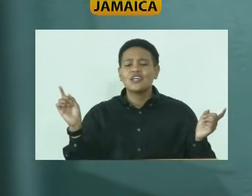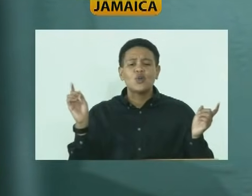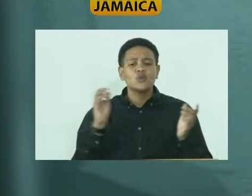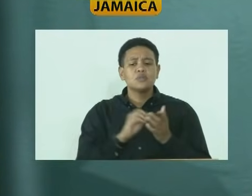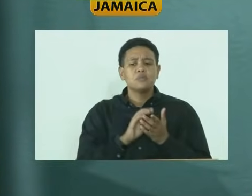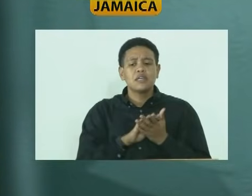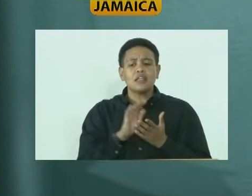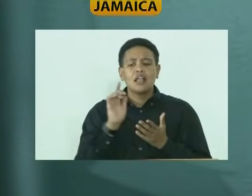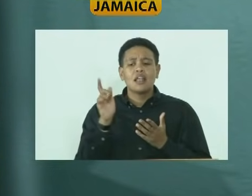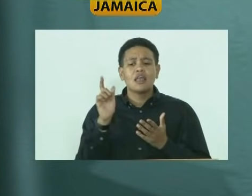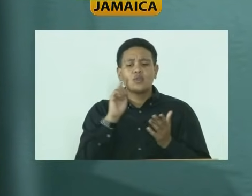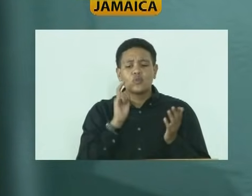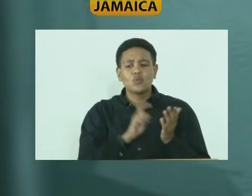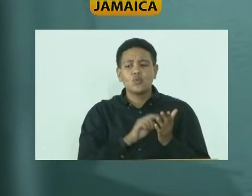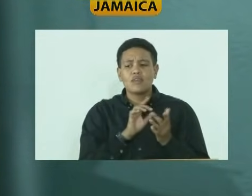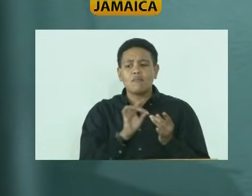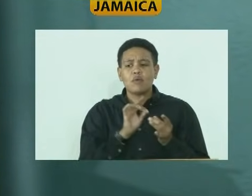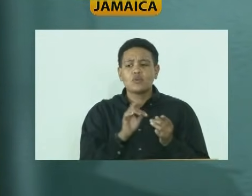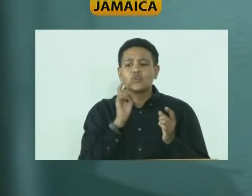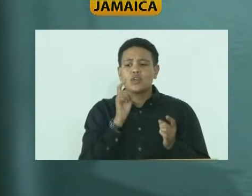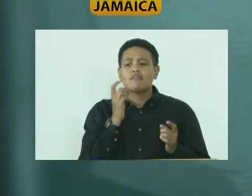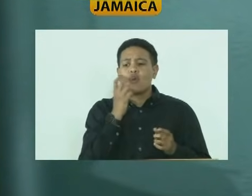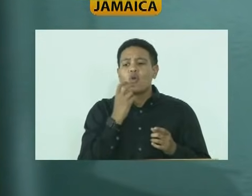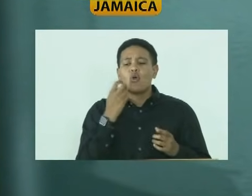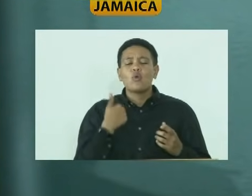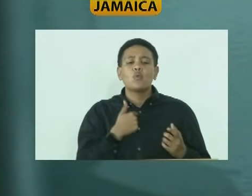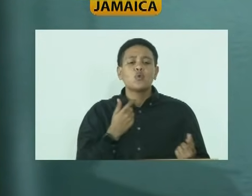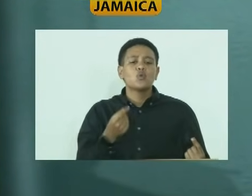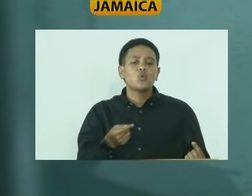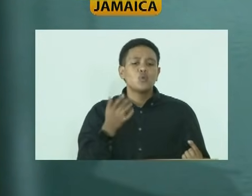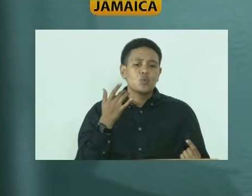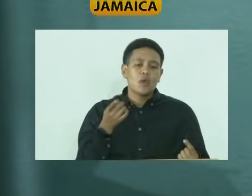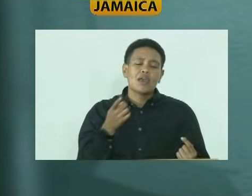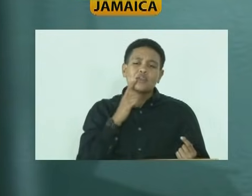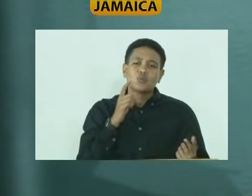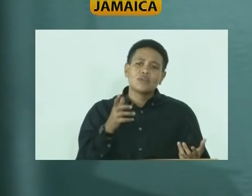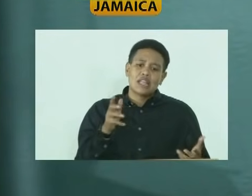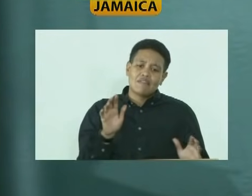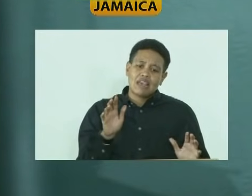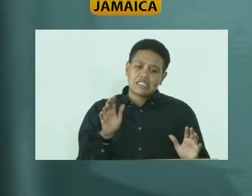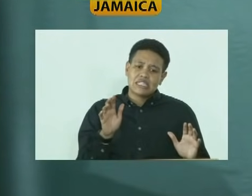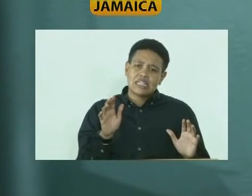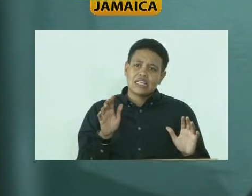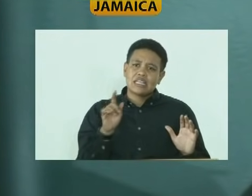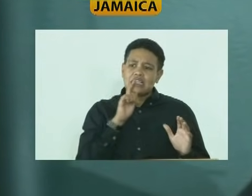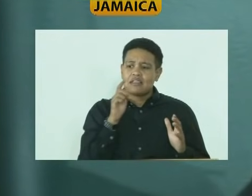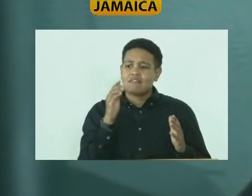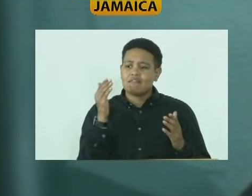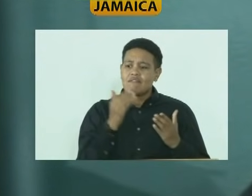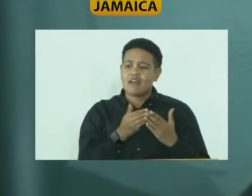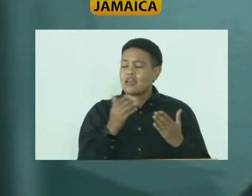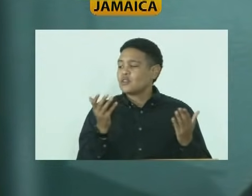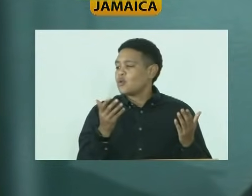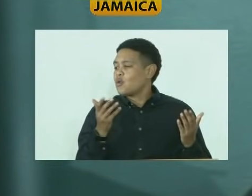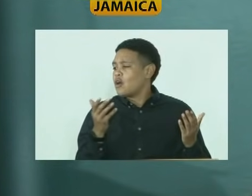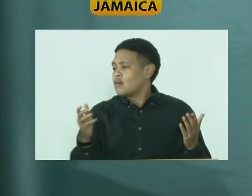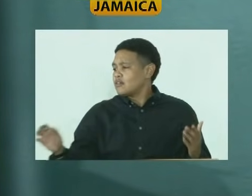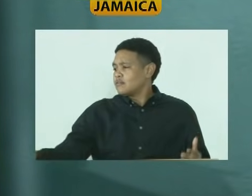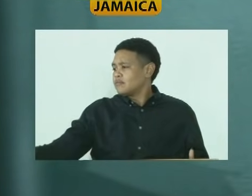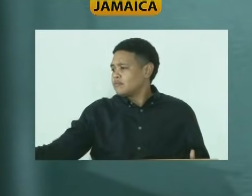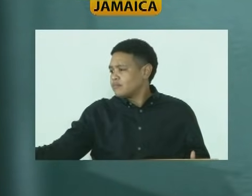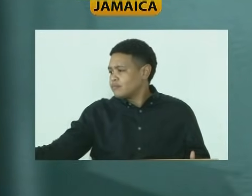of motions given orally. We're doing this to facilitate the fact that the